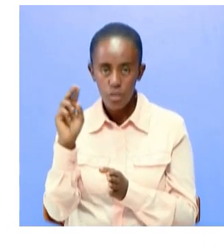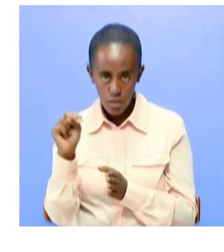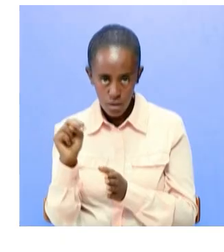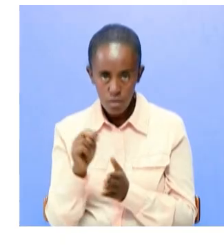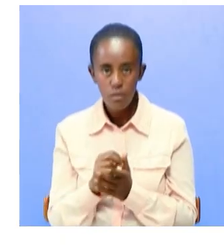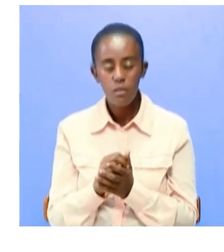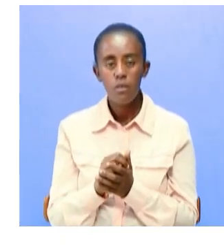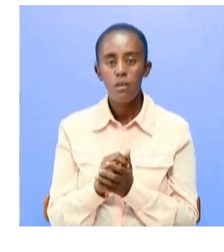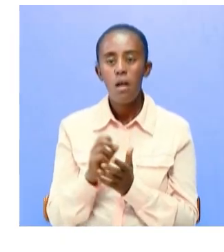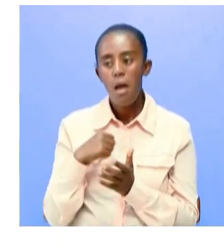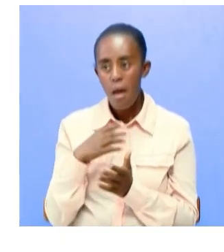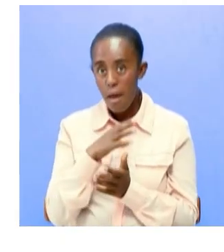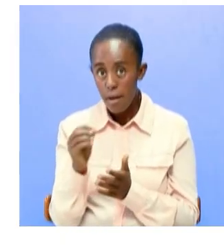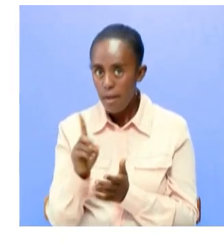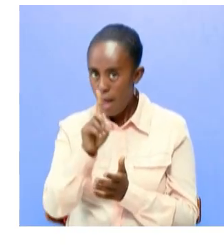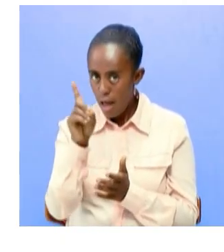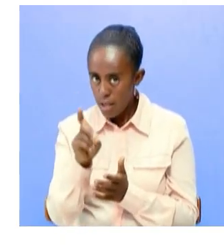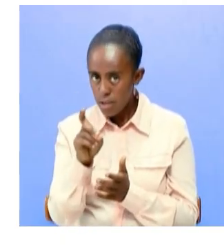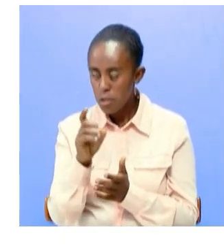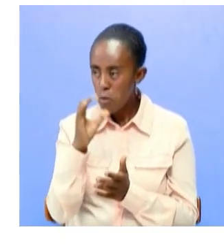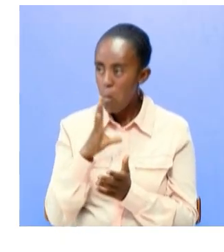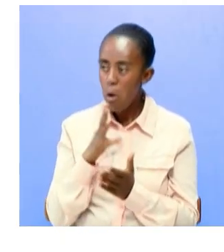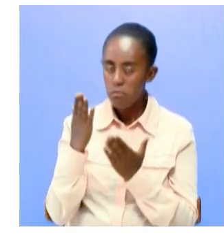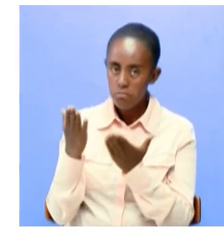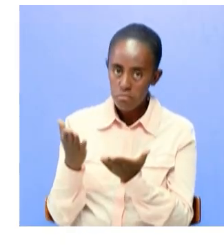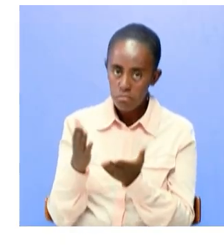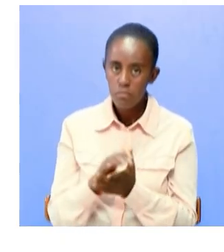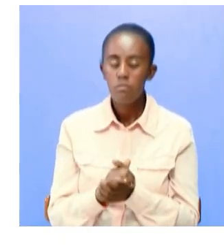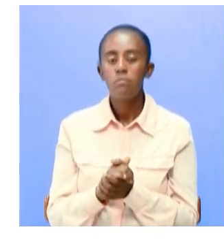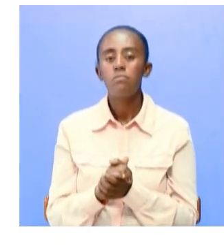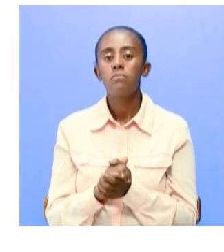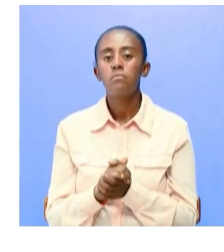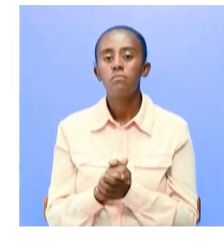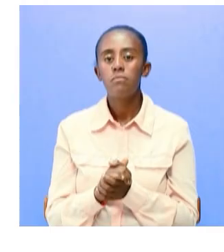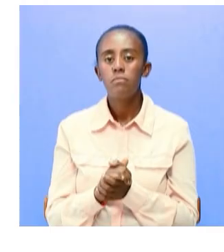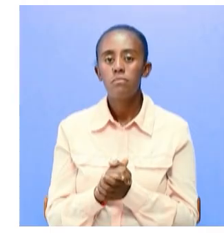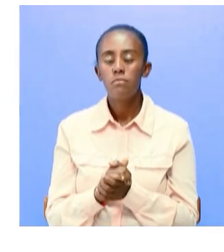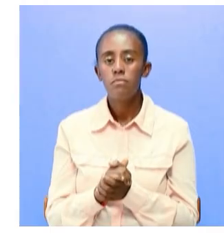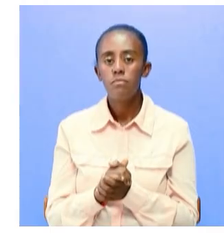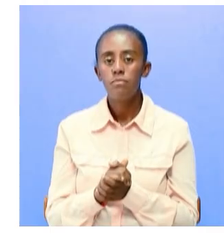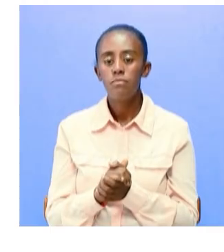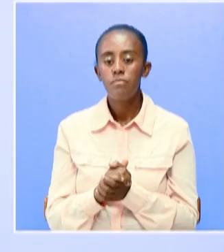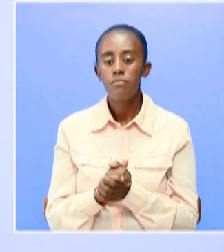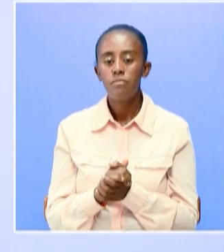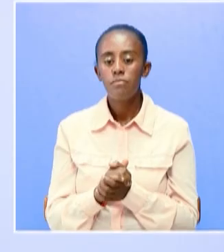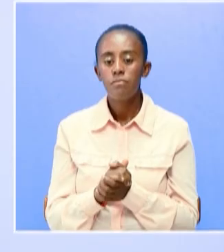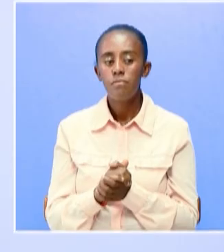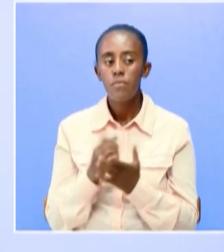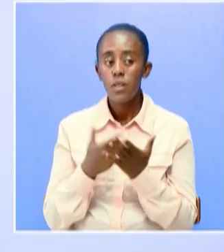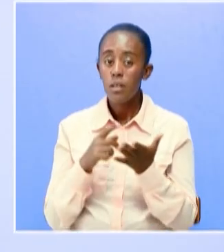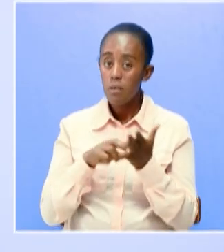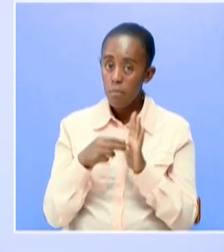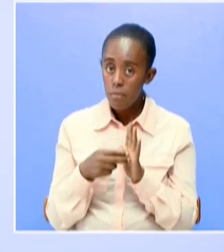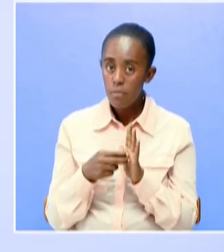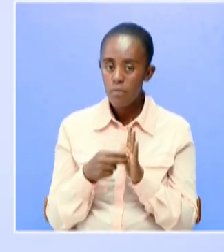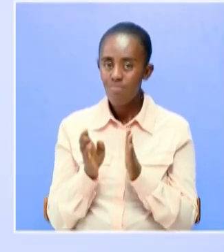ask someone else. Ask someone else. This means it's just around